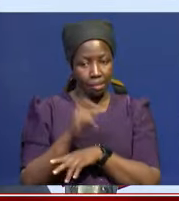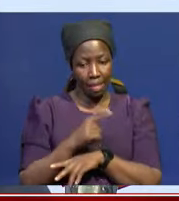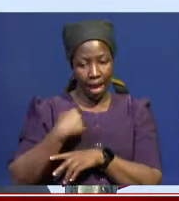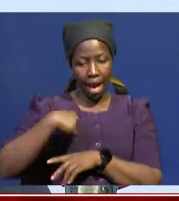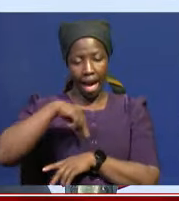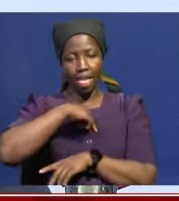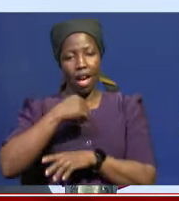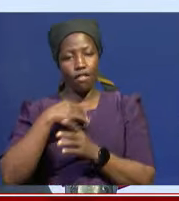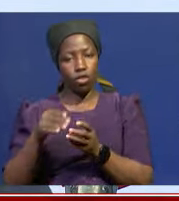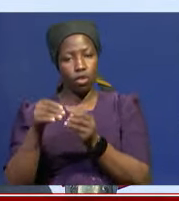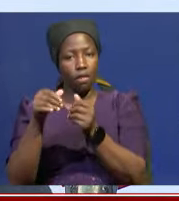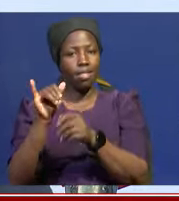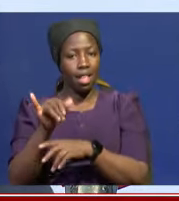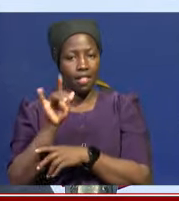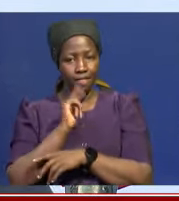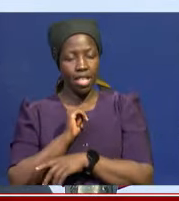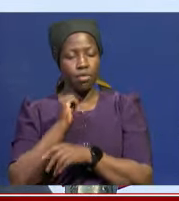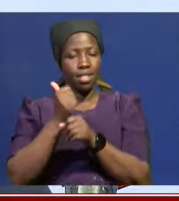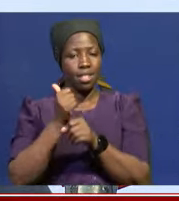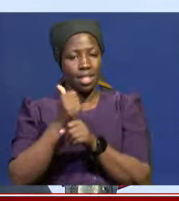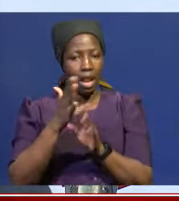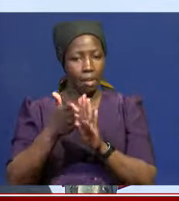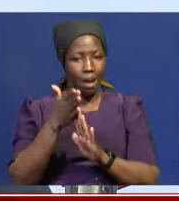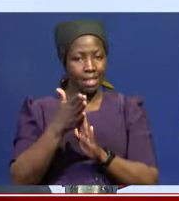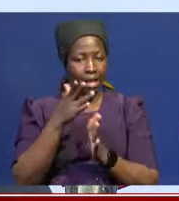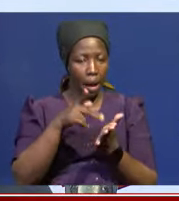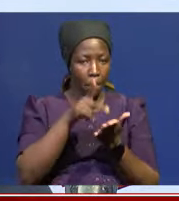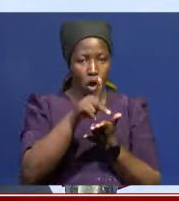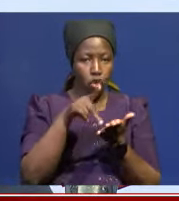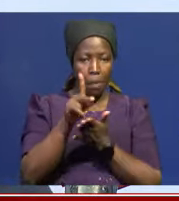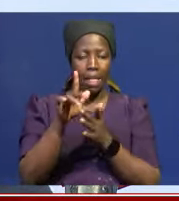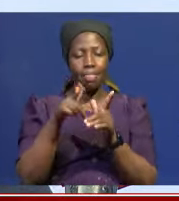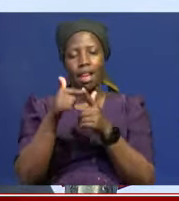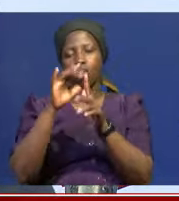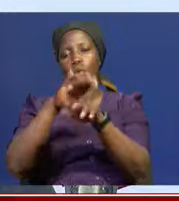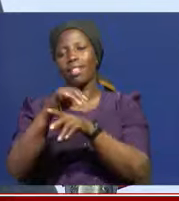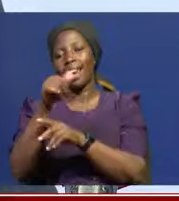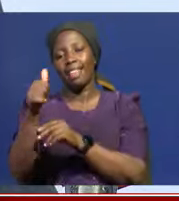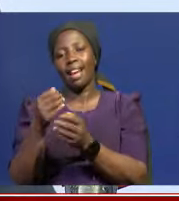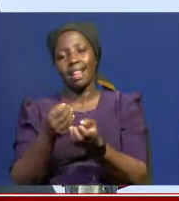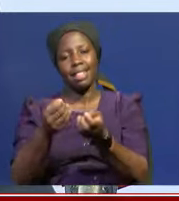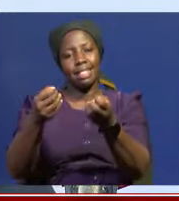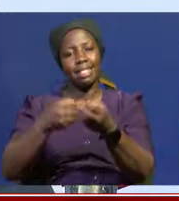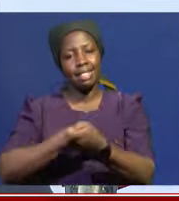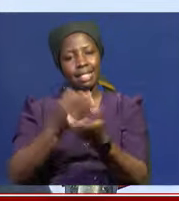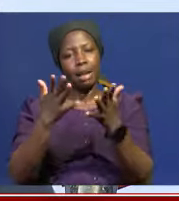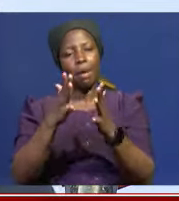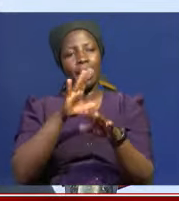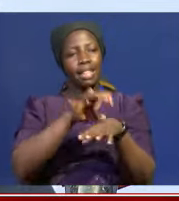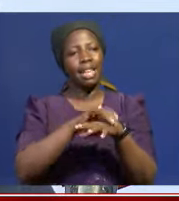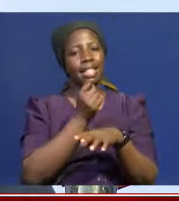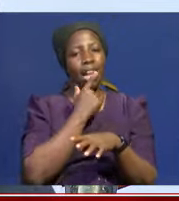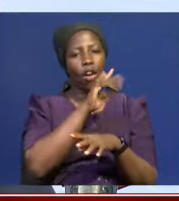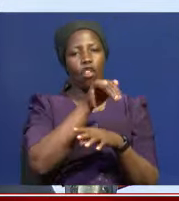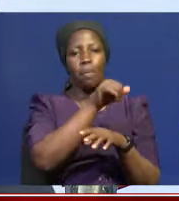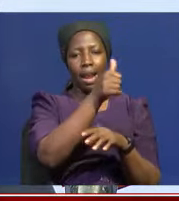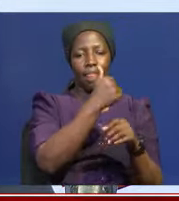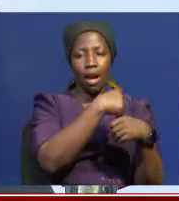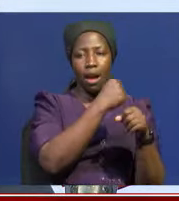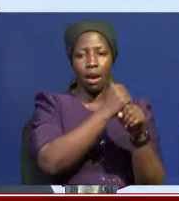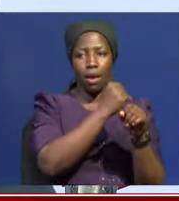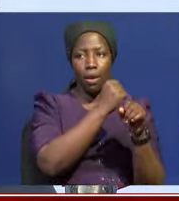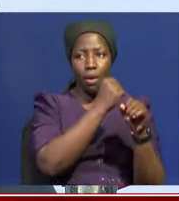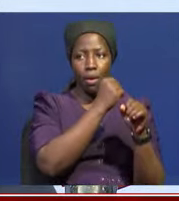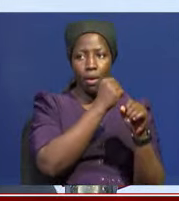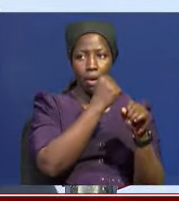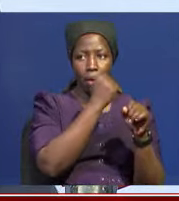We did an emergency procurement and got another supplier sourcing drugs from another manufacturer globally.